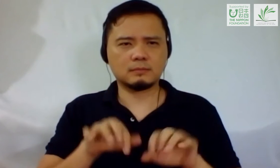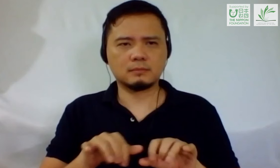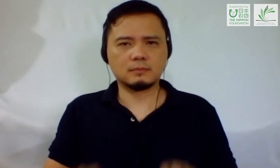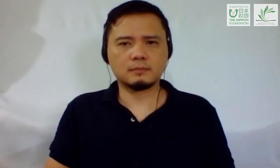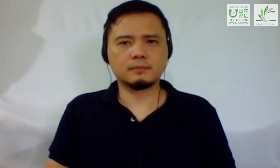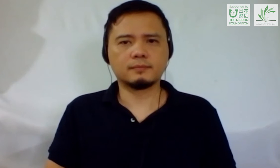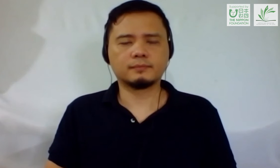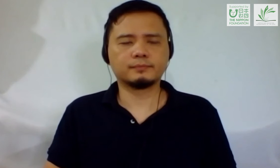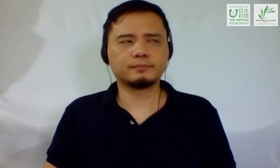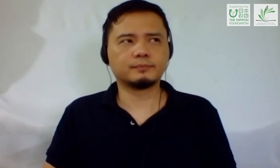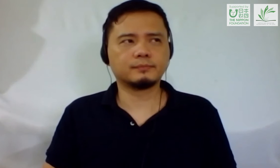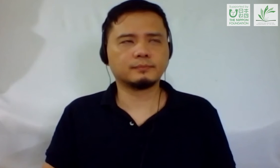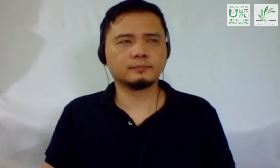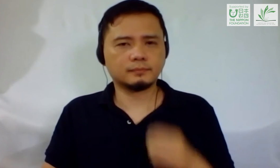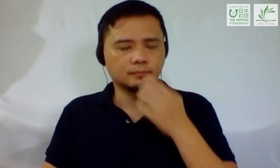Um,